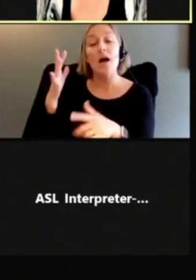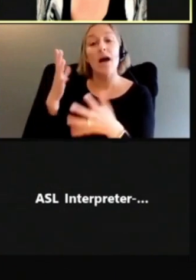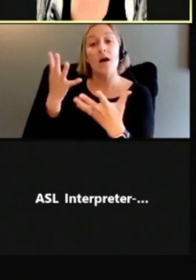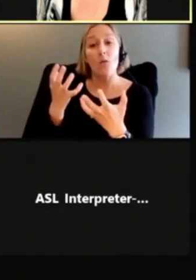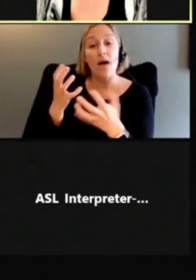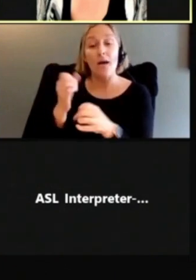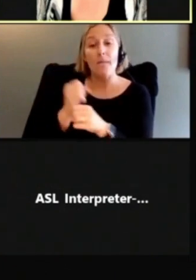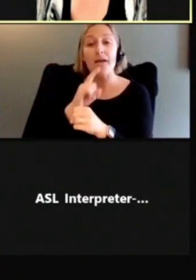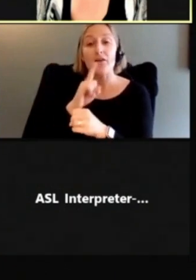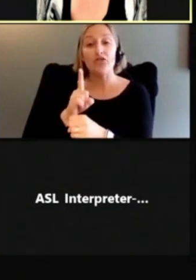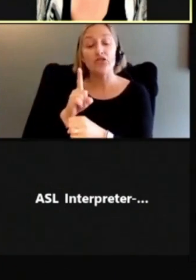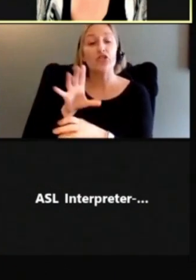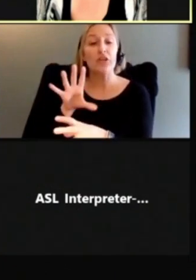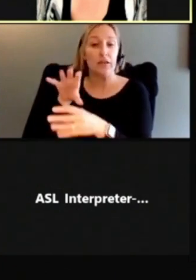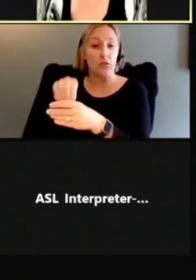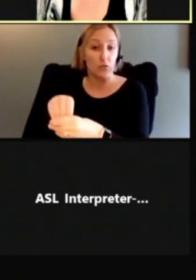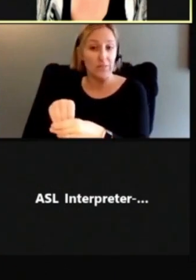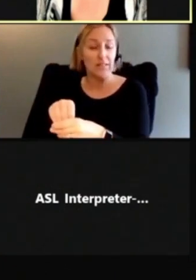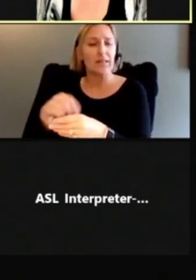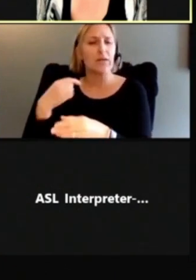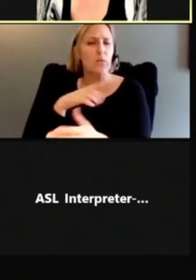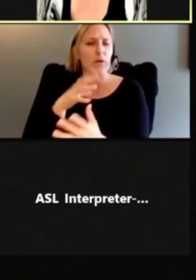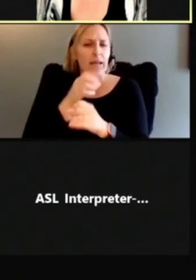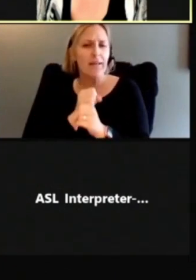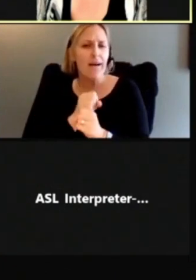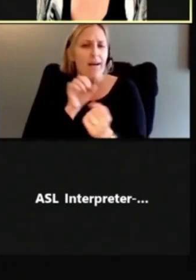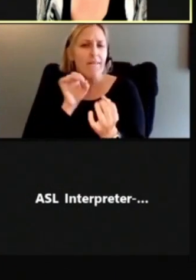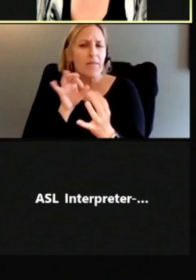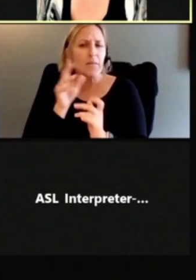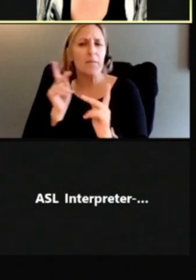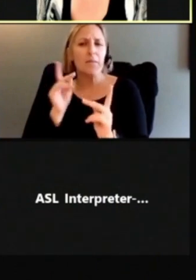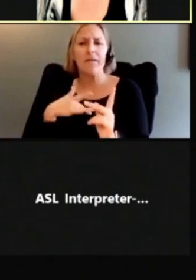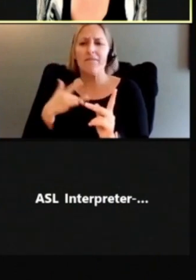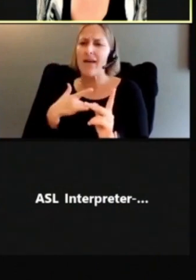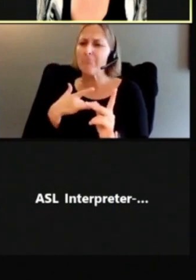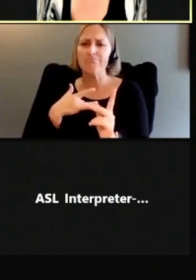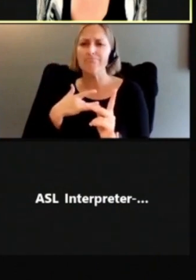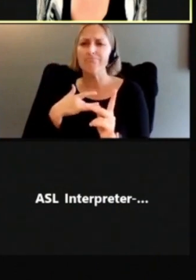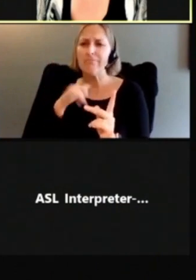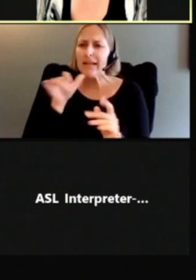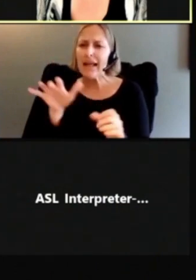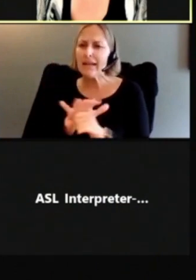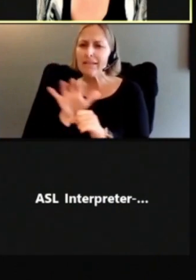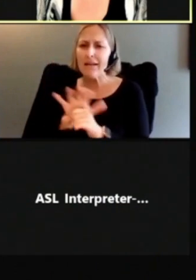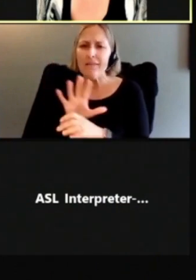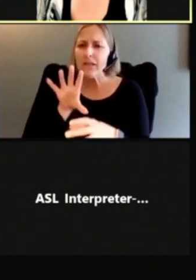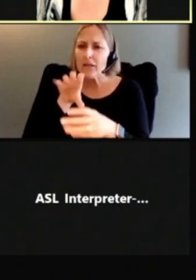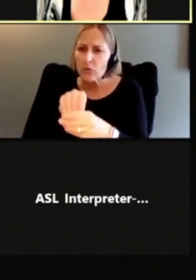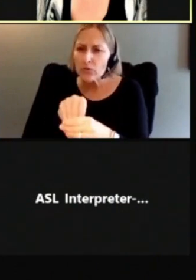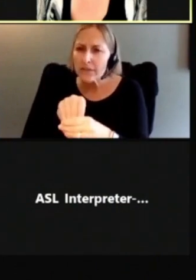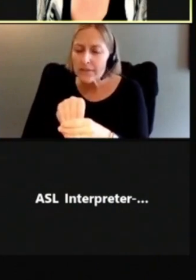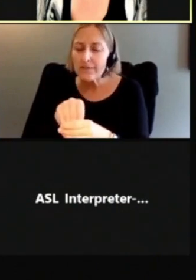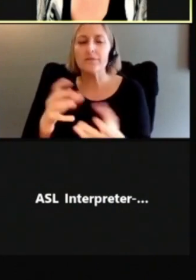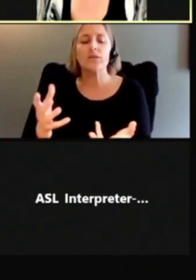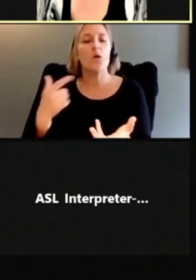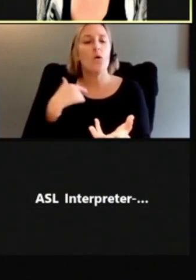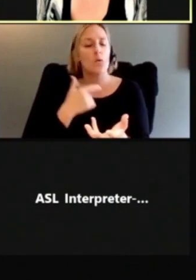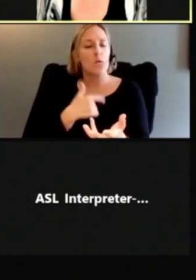got feedback that people felt like it wasn't inclusive enough. So, I would say you just kind of need to get it out there,